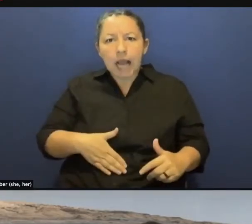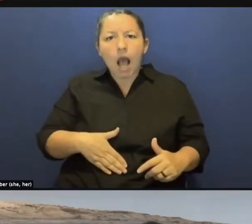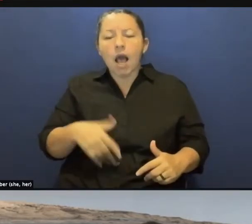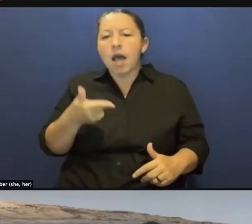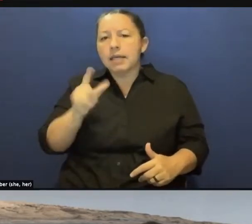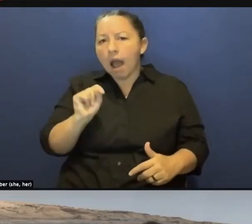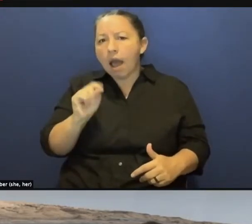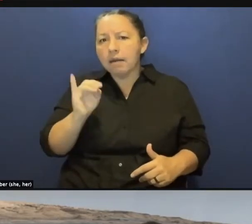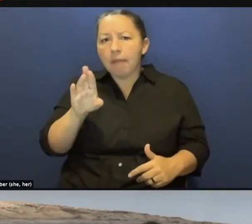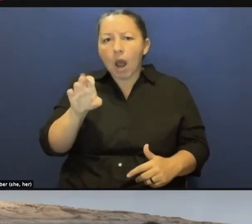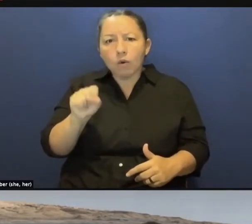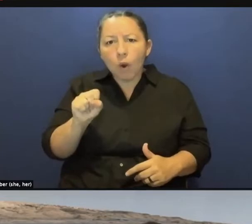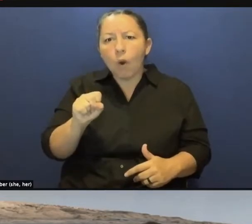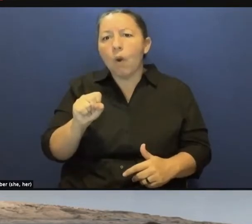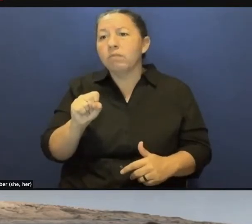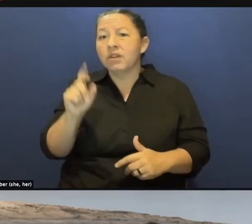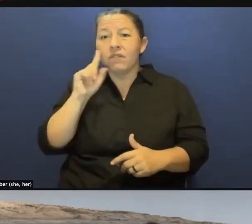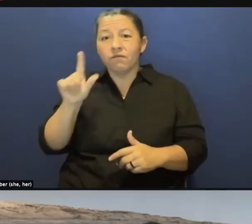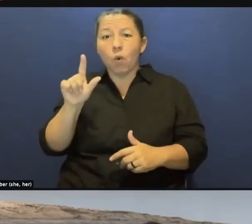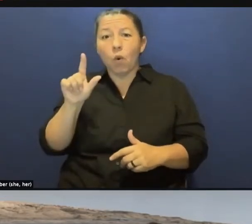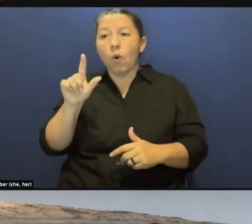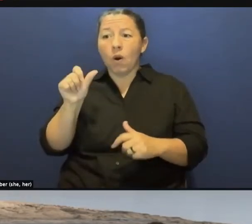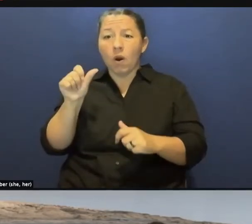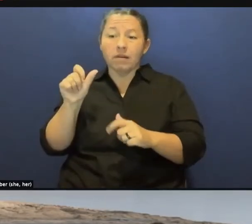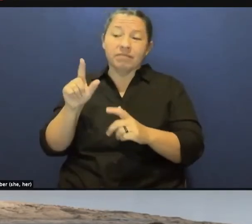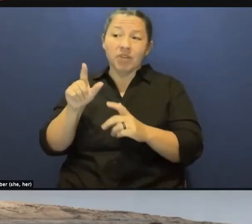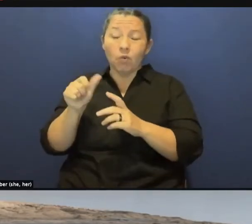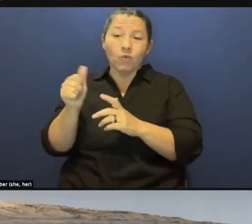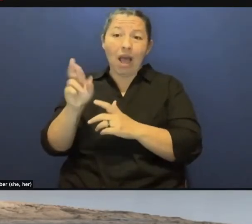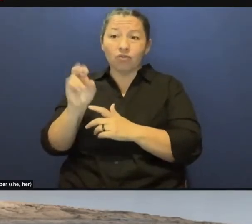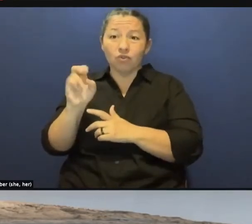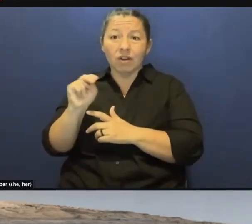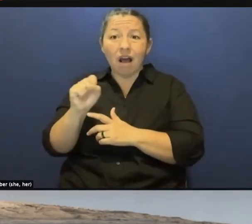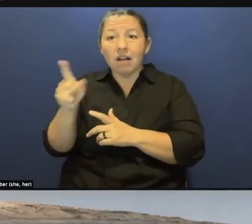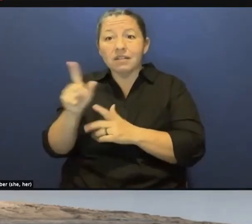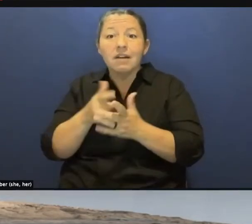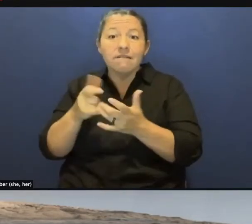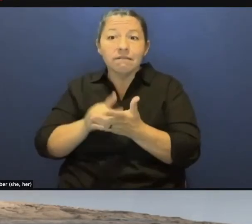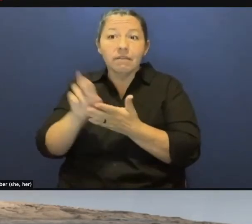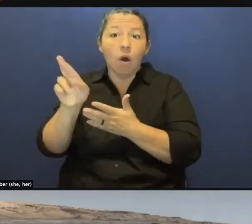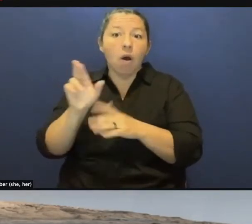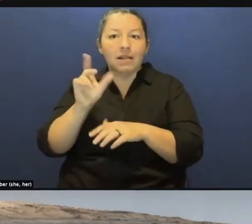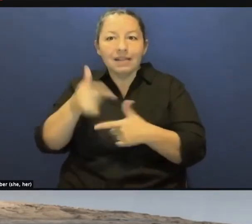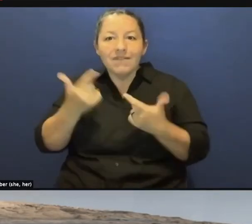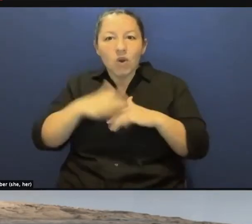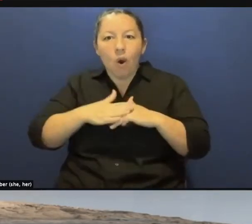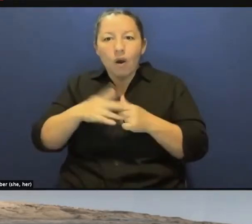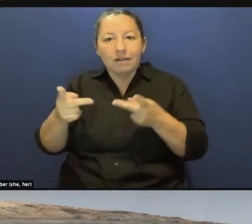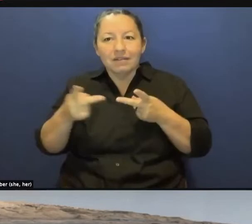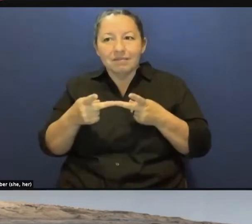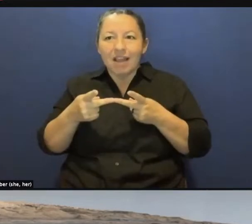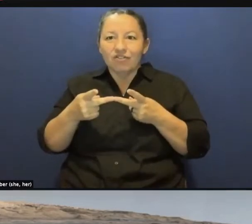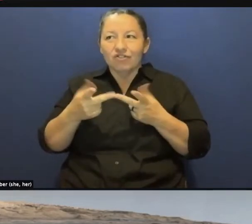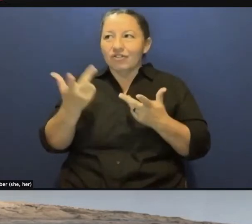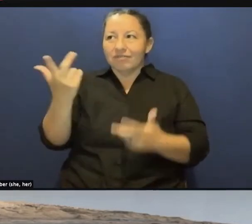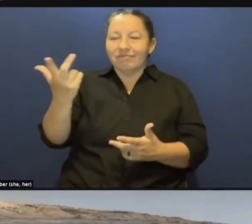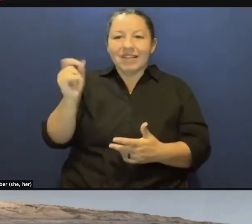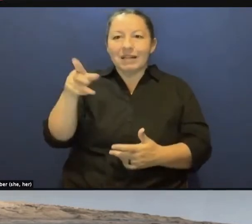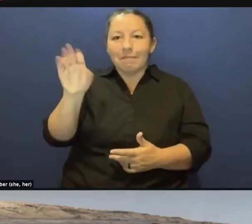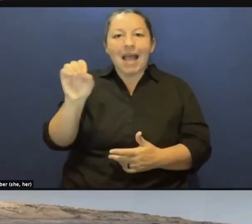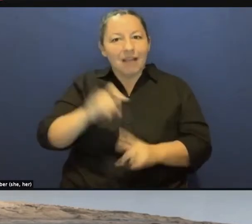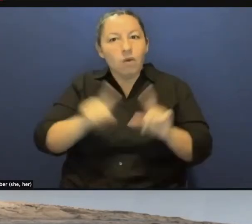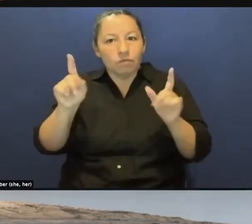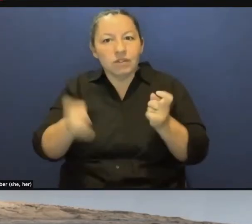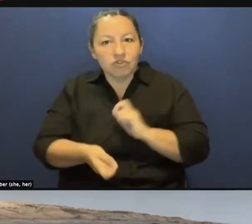in astronauts on space station change. I assume they'll change on the moon. And how will they? And can that